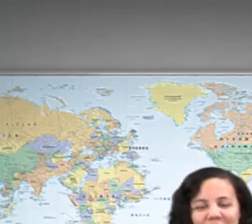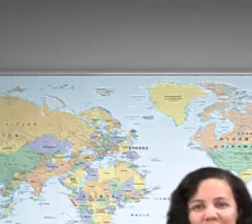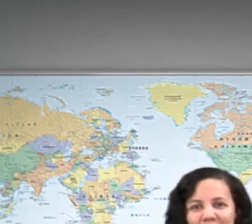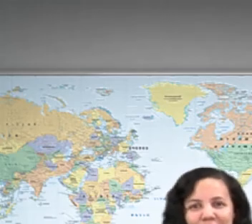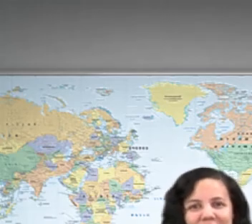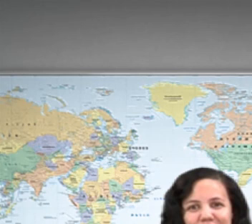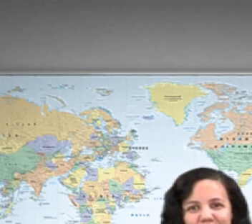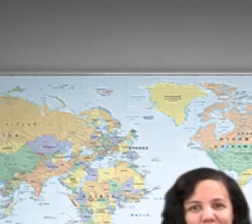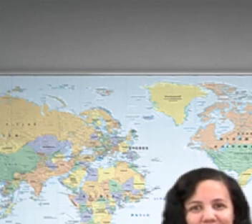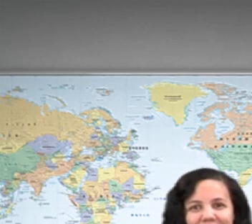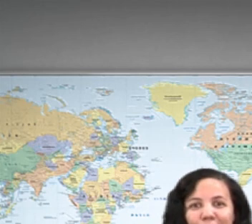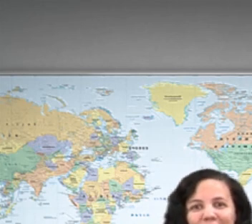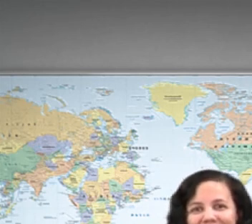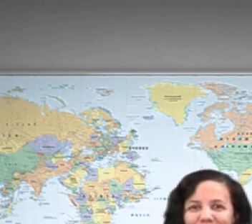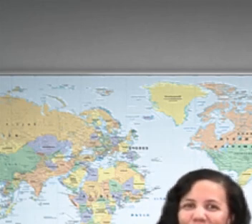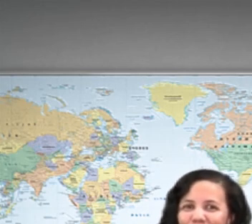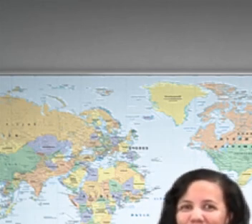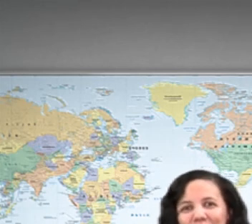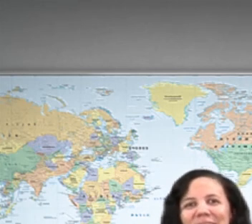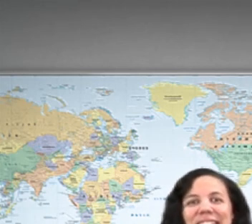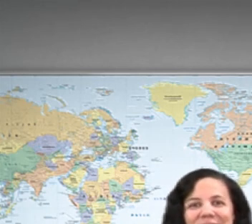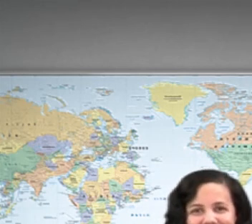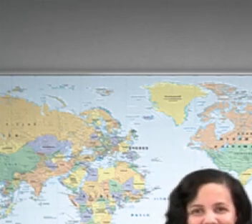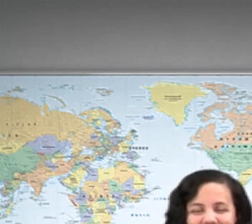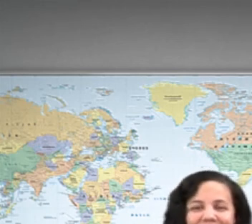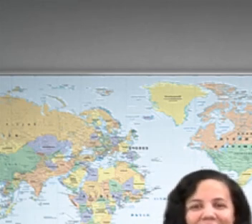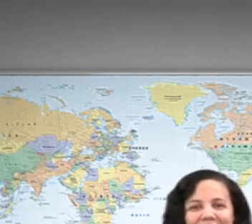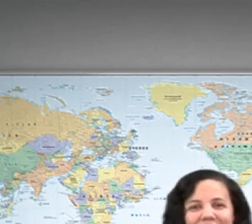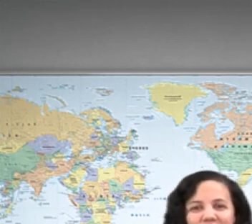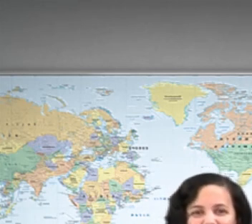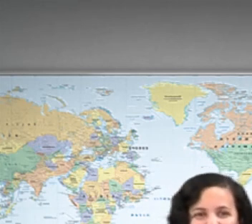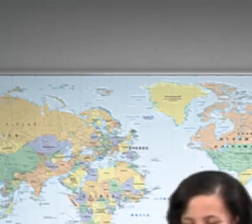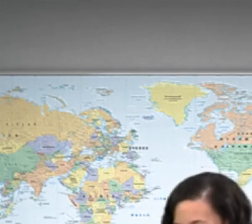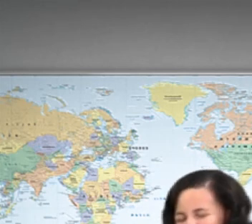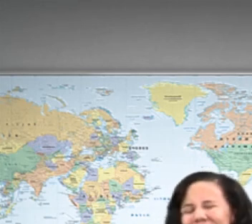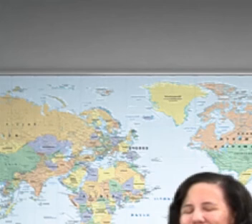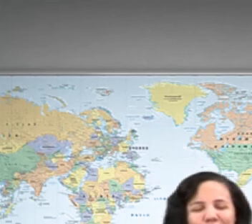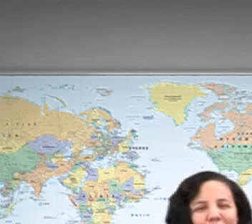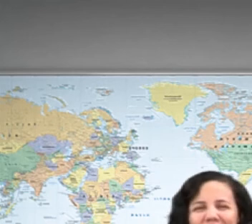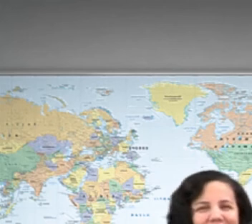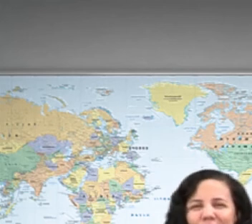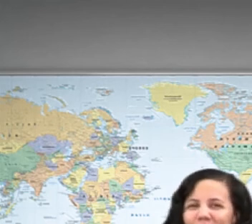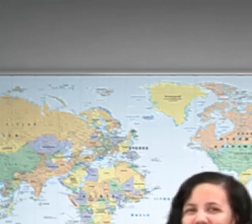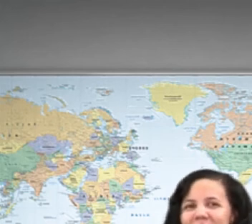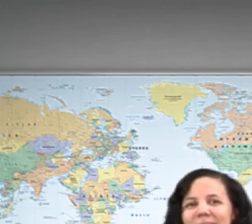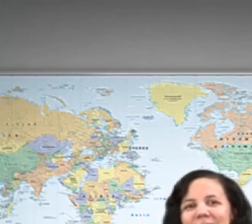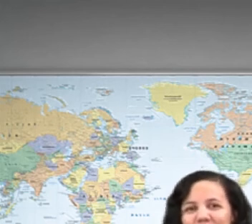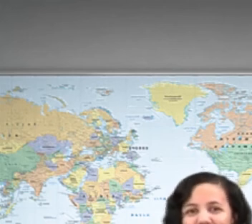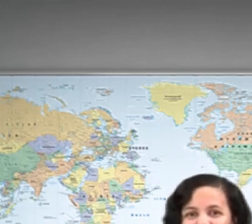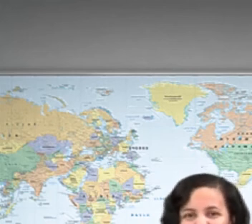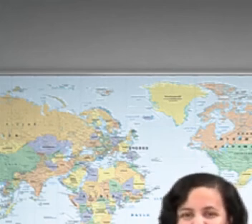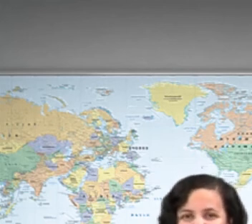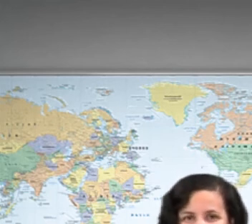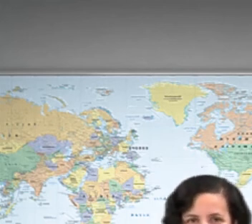Hi everyone, my name is Elizabeth Joseph and I'm back in studio with another teacher, and today we'll be finding out a lot of things, guys,